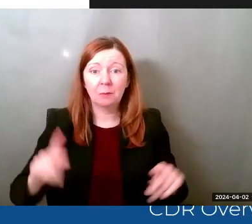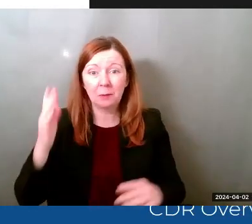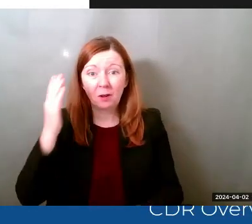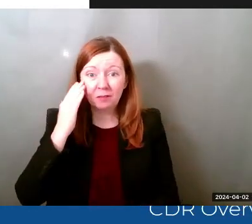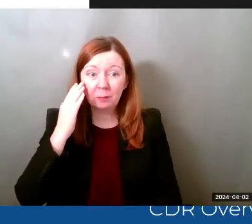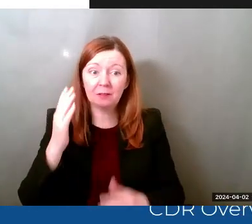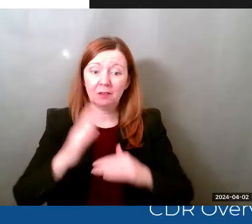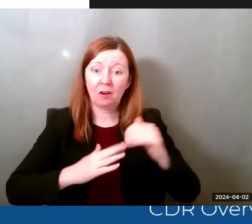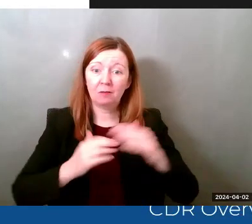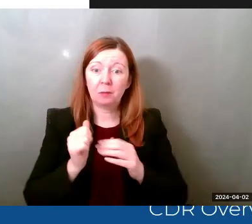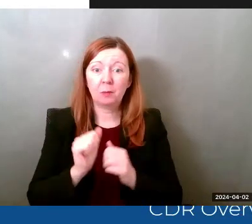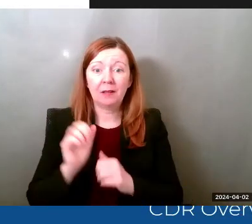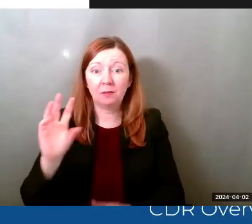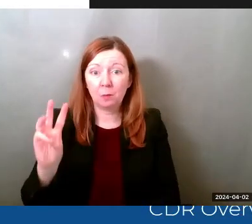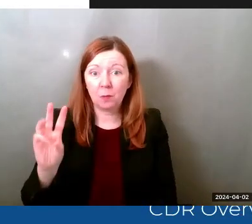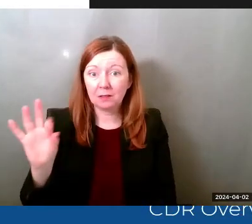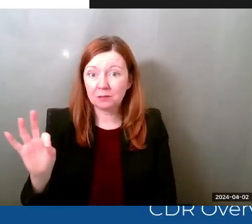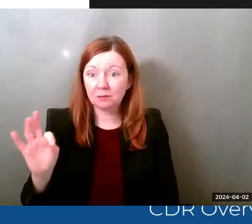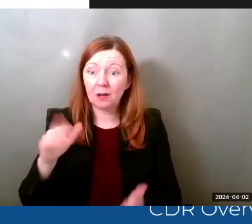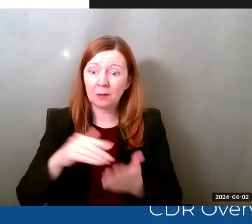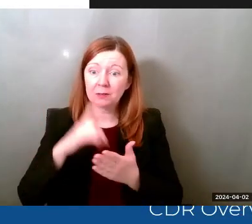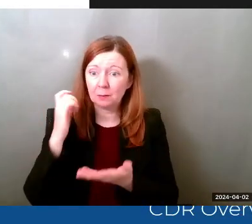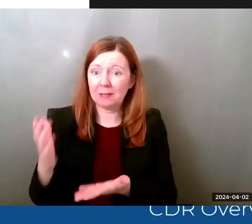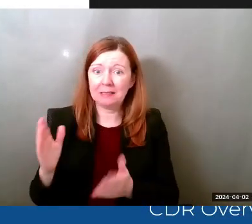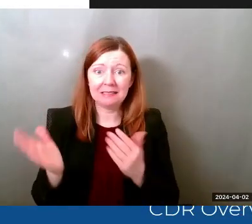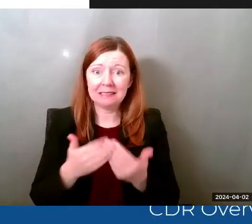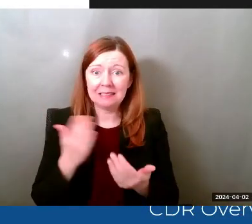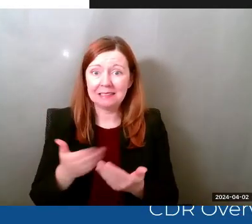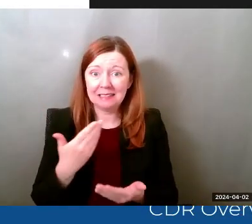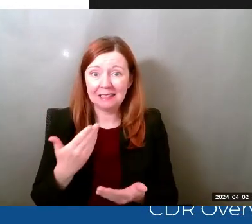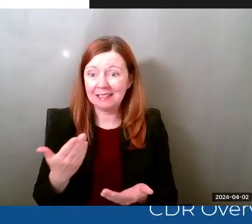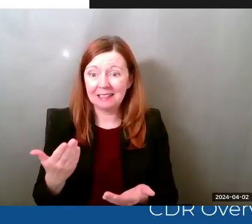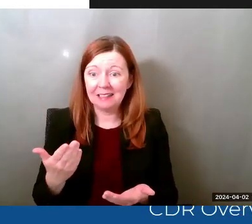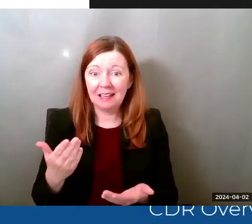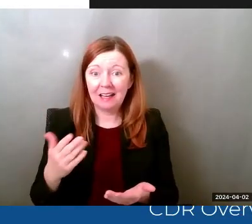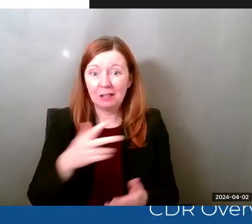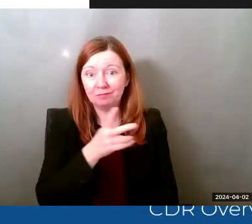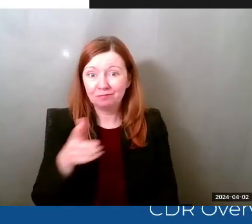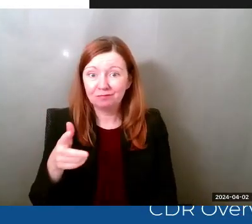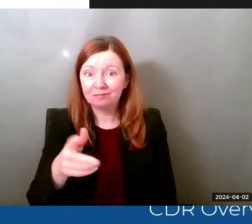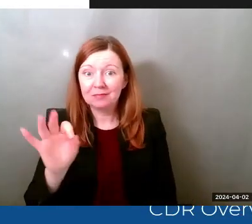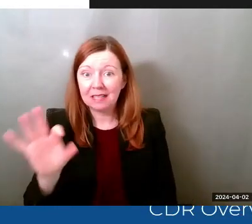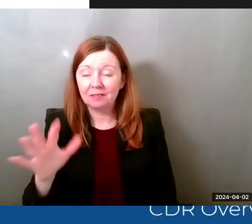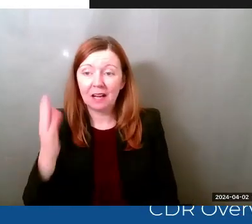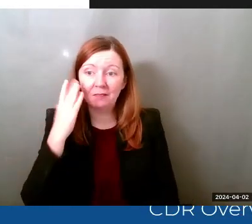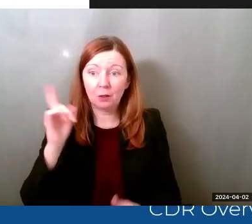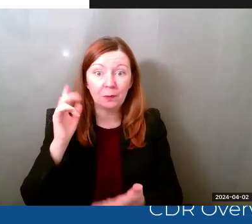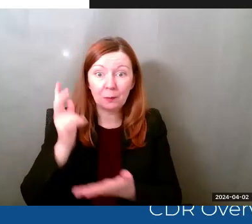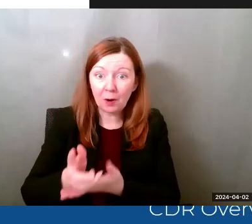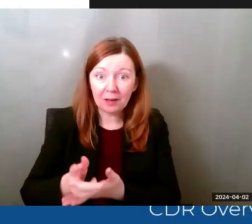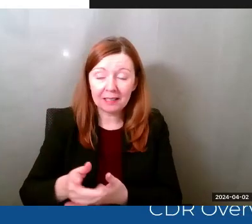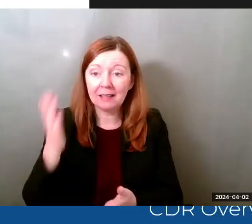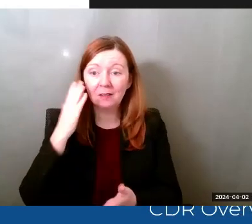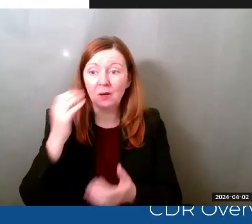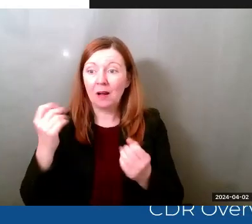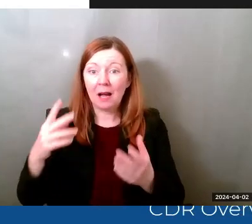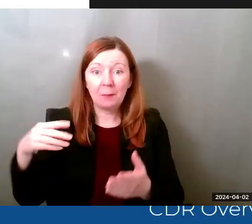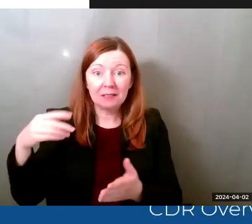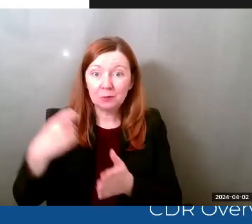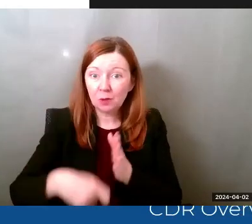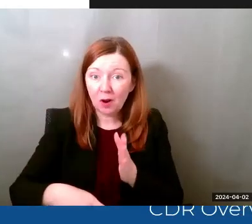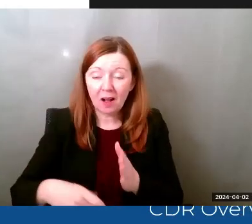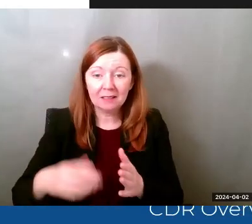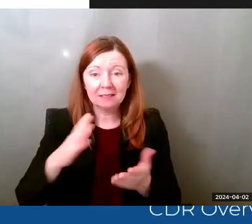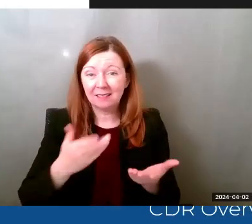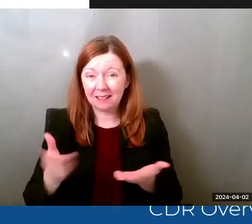and comfortable with the Wells Fargo Center because it is easy, on and off 95. They know exactly where they're parking. They know exactly how much it's going to cost,